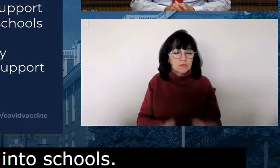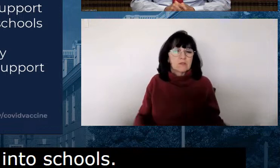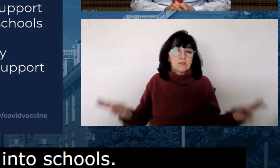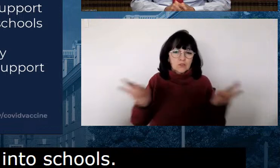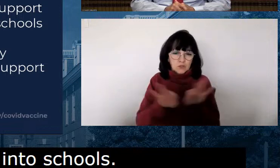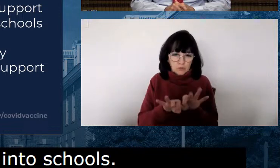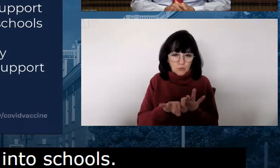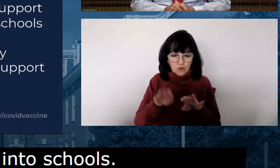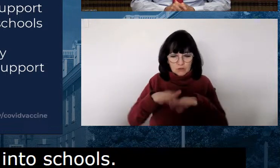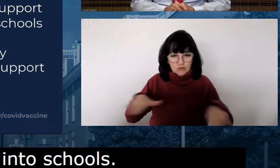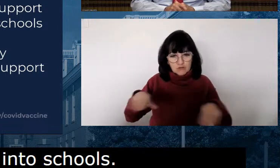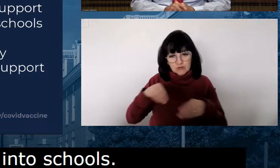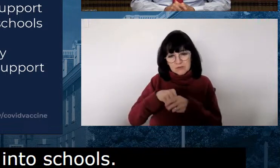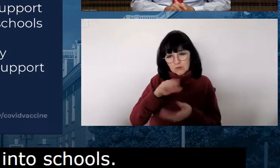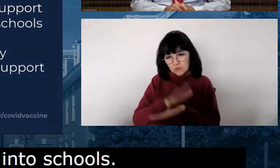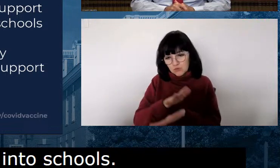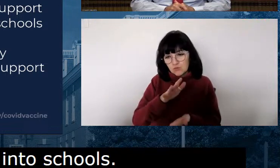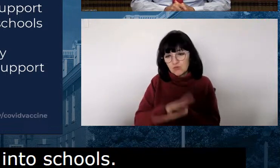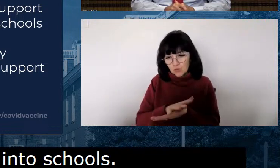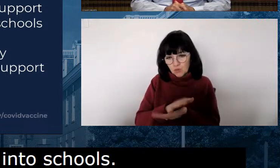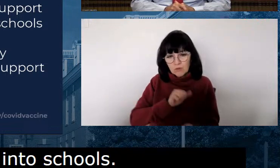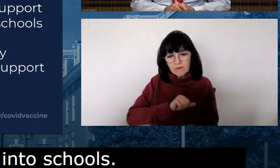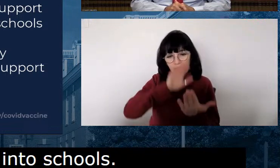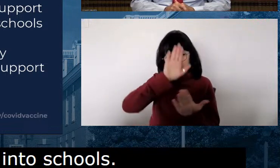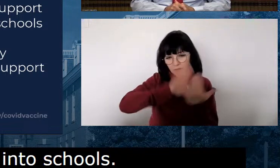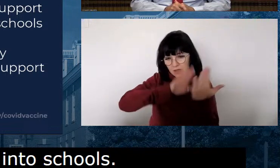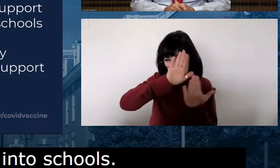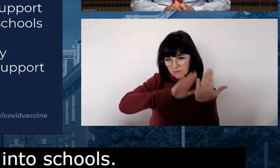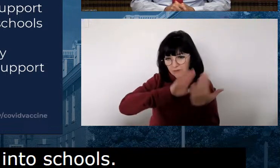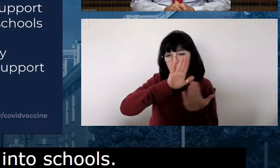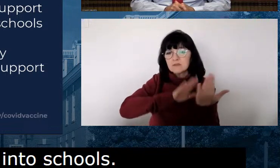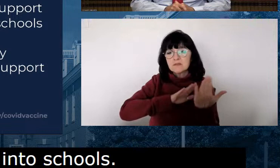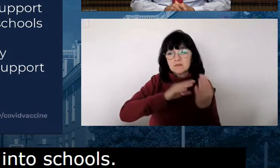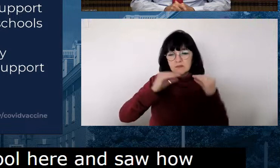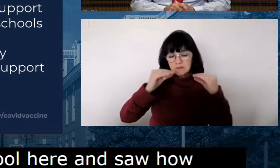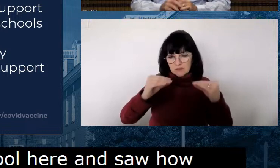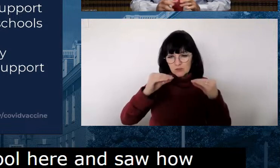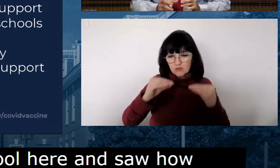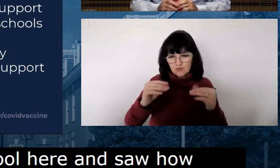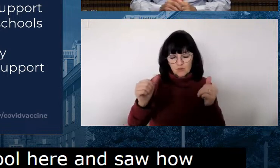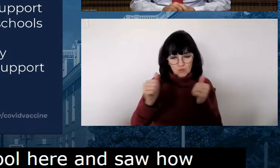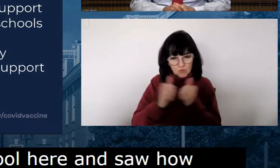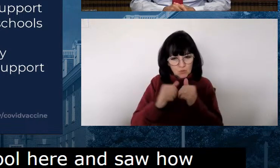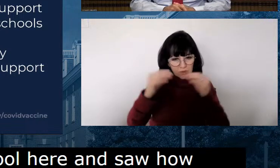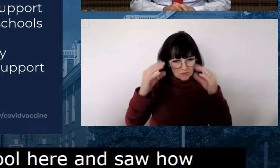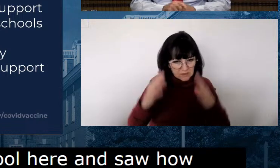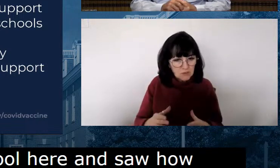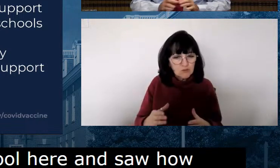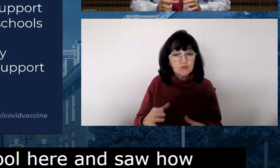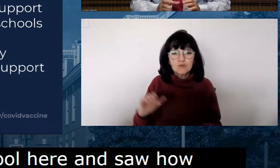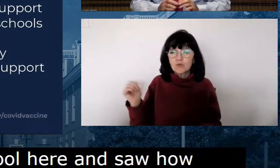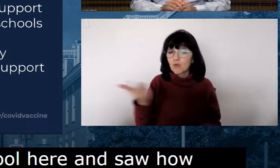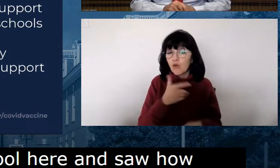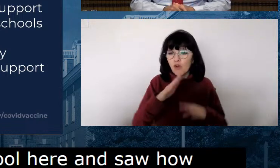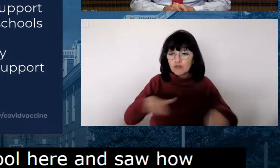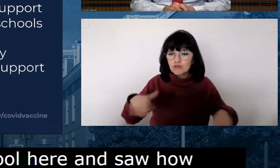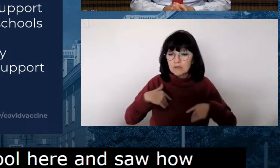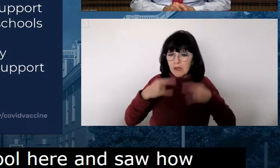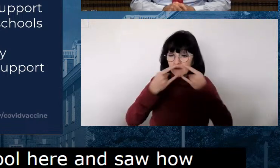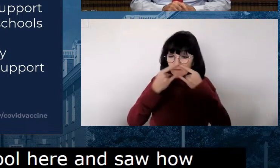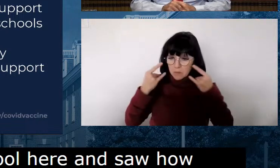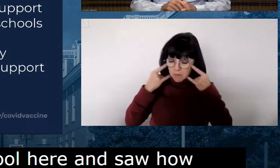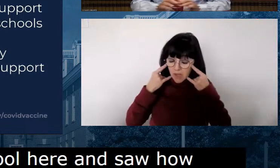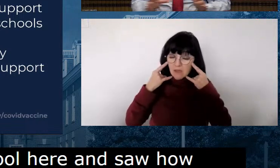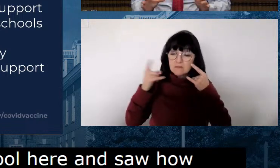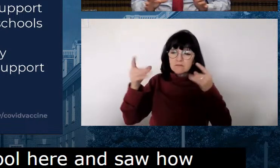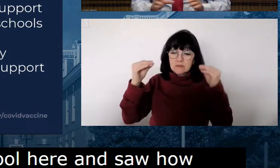school for face-to-face in-person instruction with their teachers. All the children had their masks on, the teachers had their masks